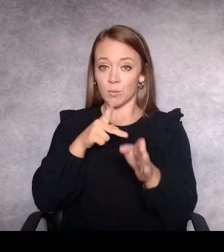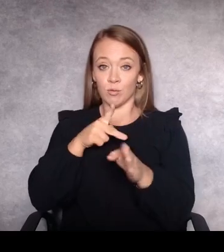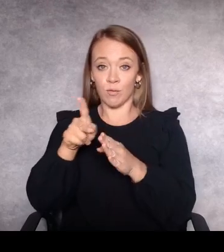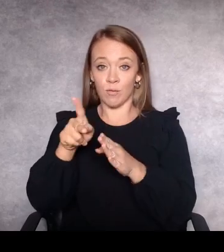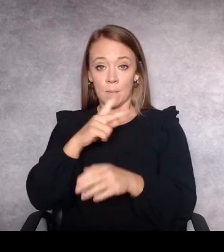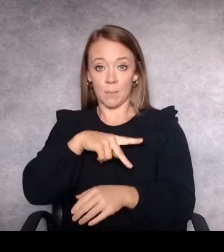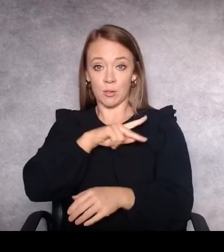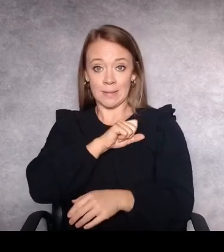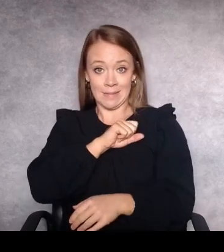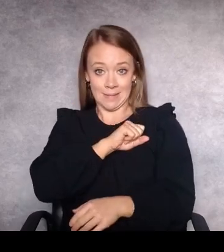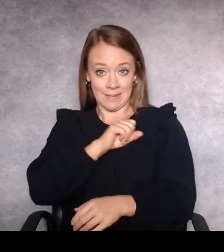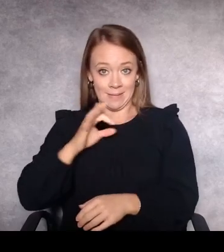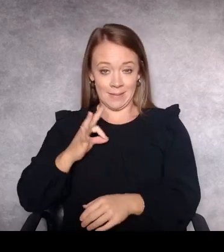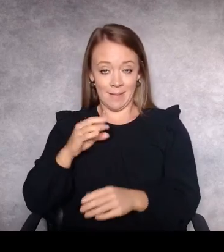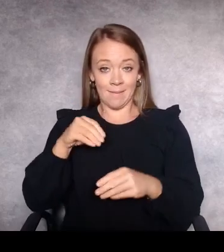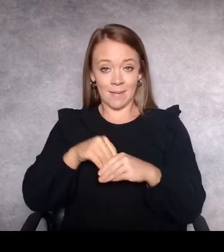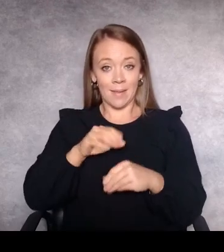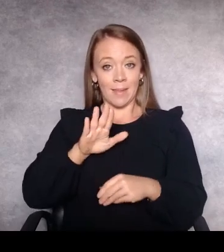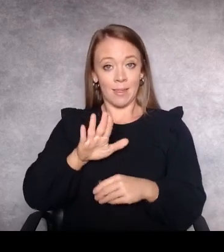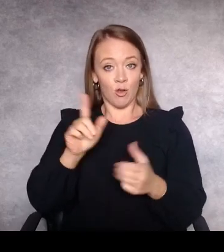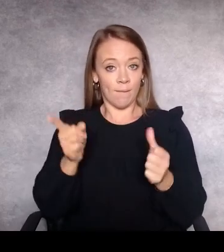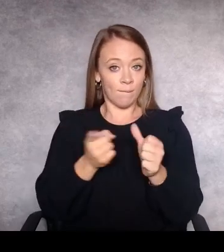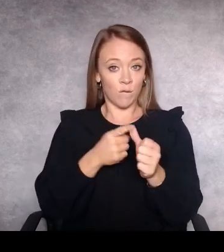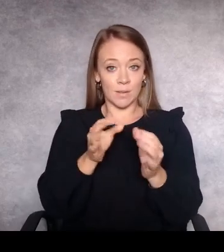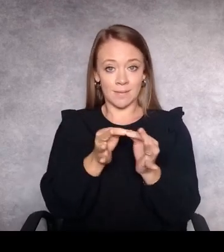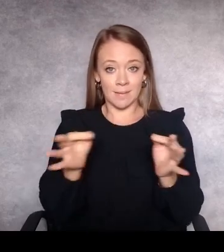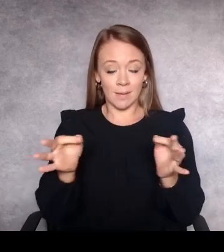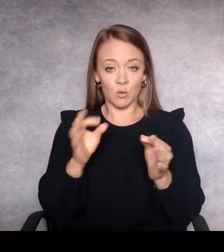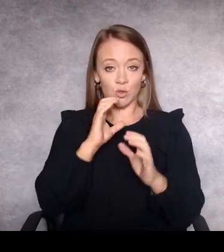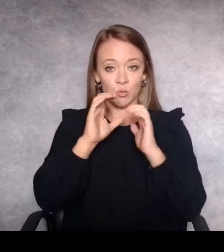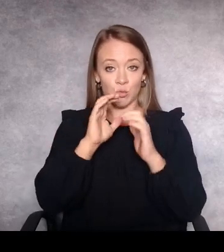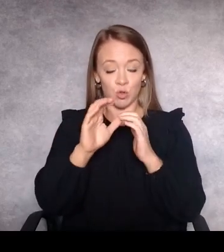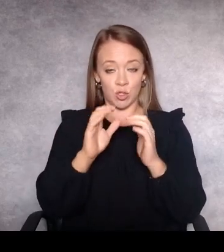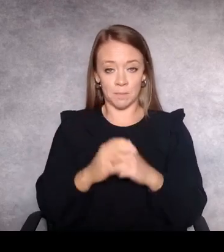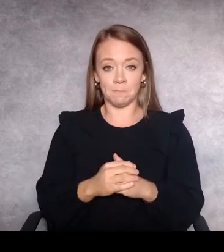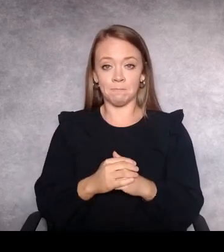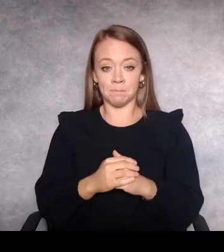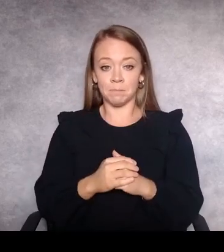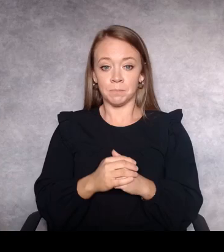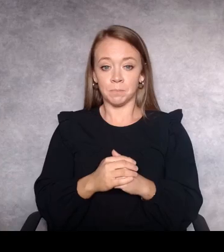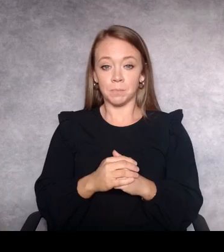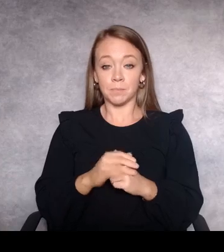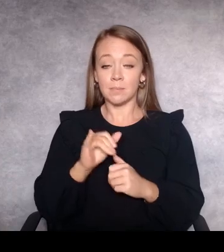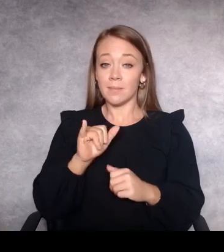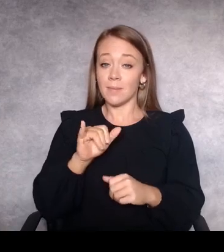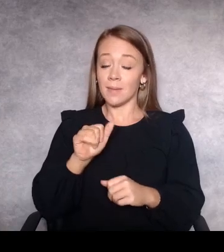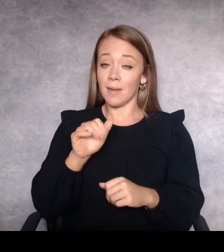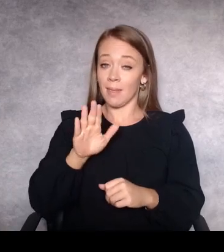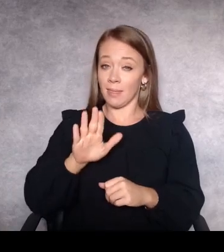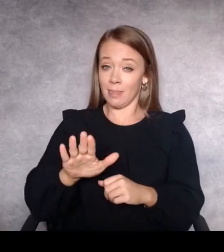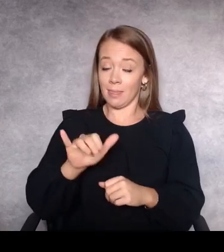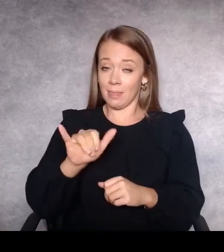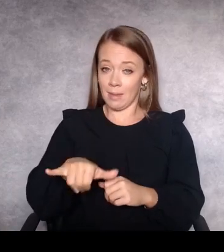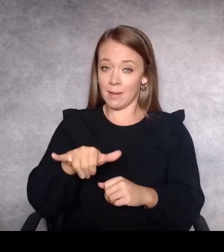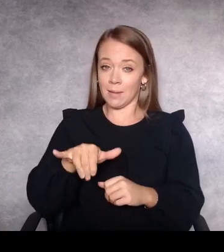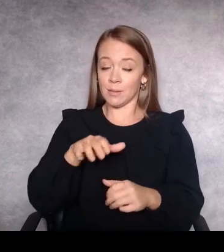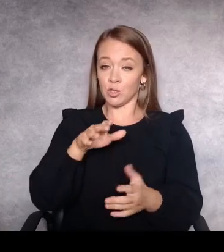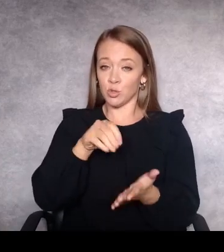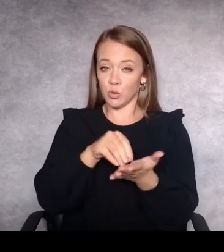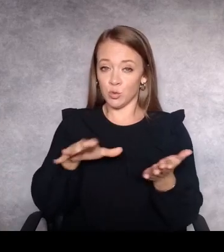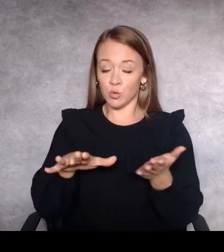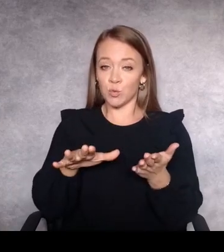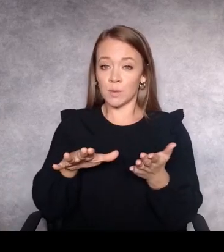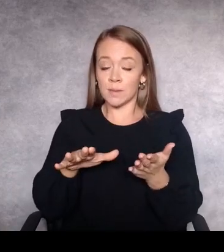personnel in the child's language and communication mode, and the child's academic level and full range of